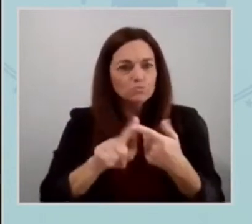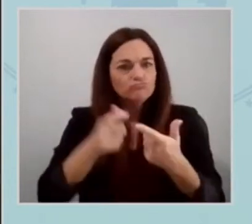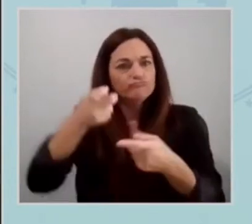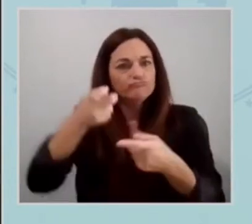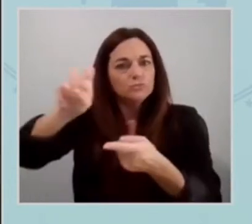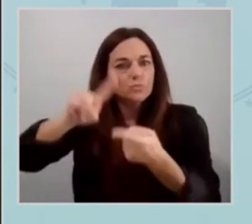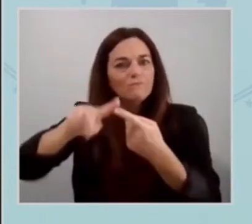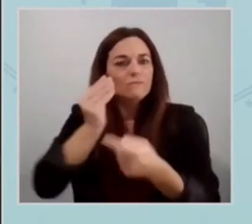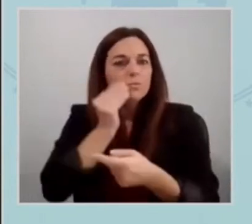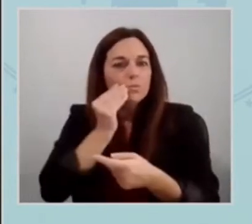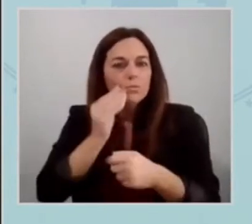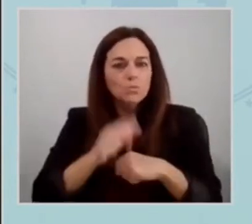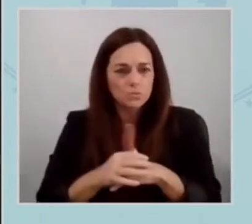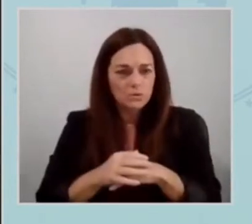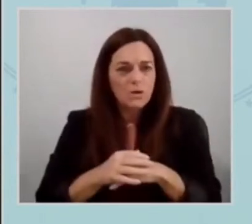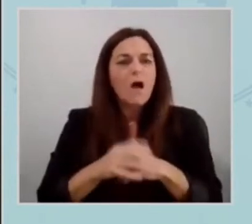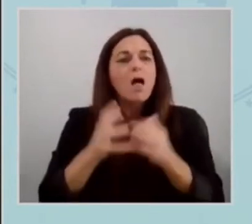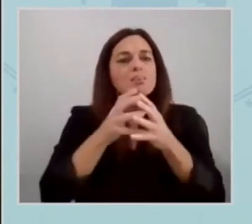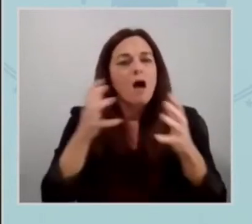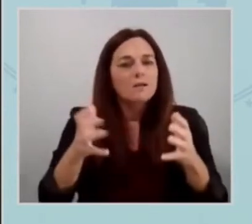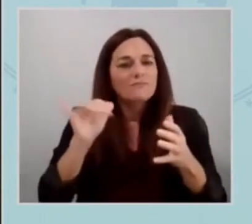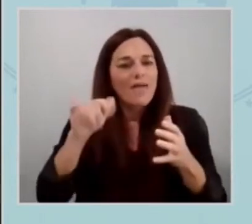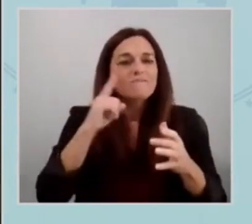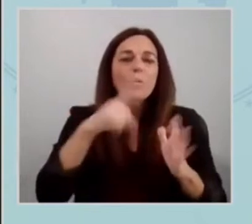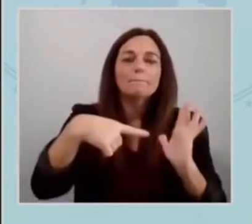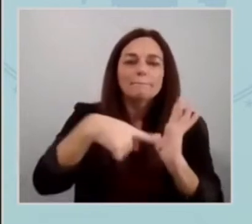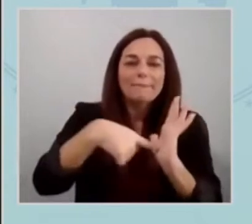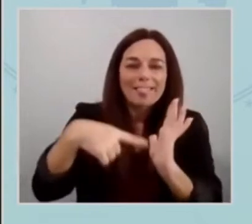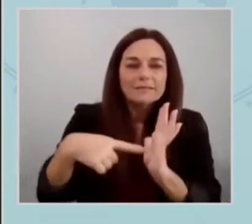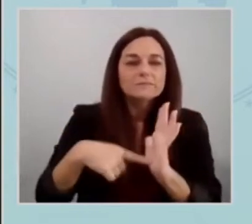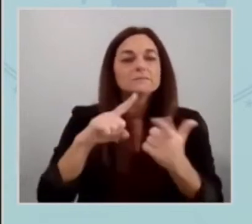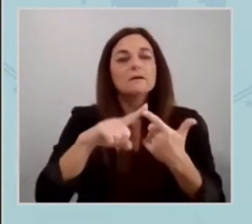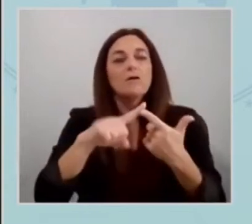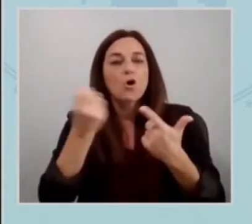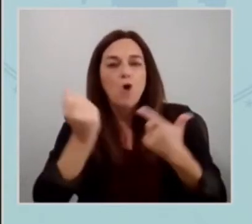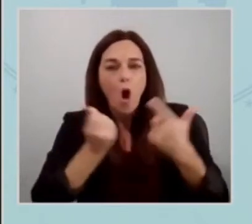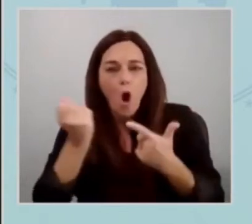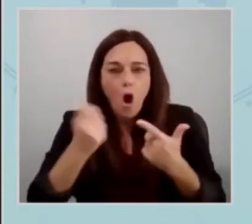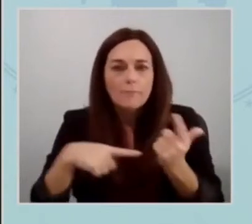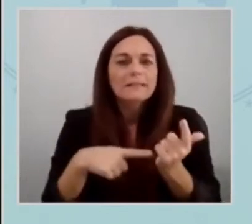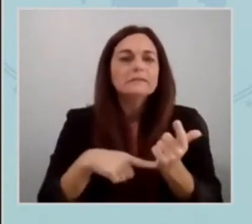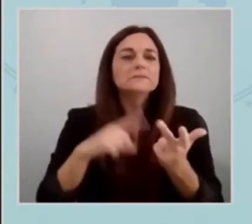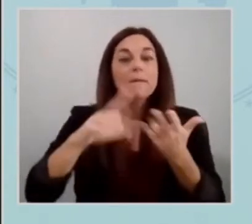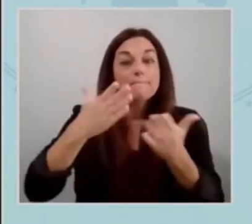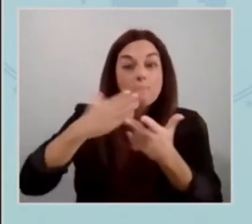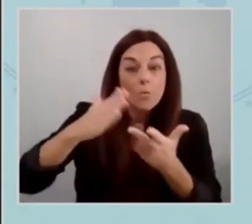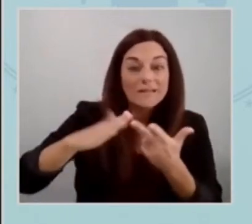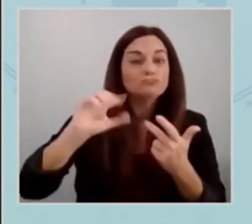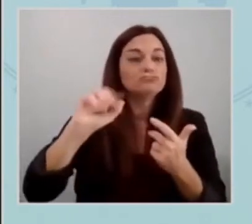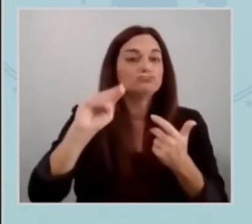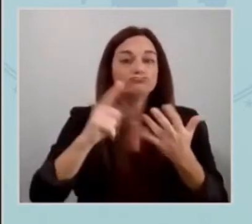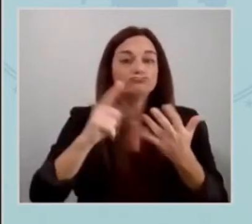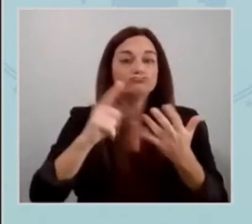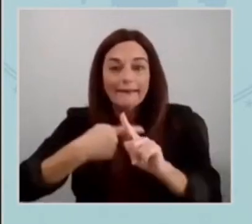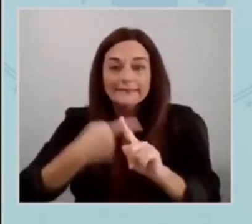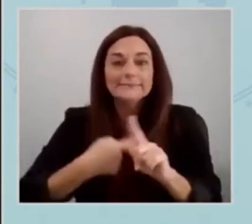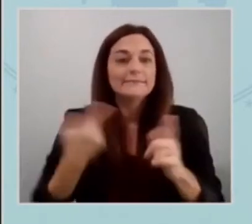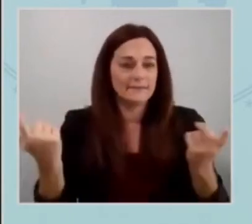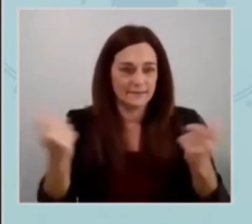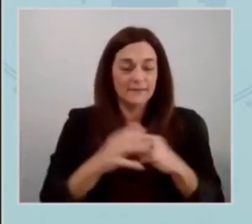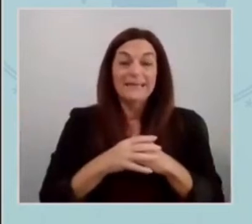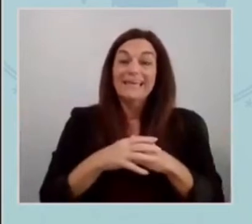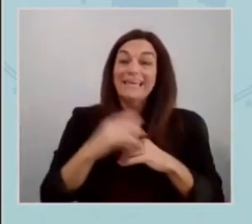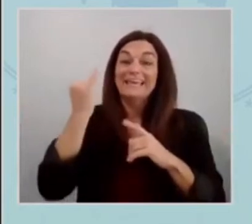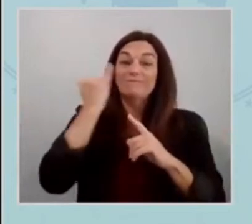check is not guaranteed to go to food. A lot of those are for utility bills and car